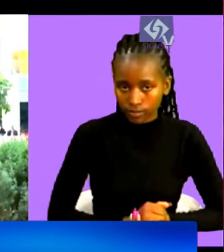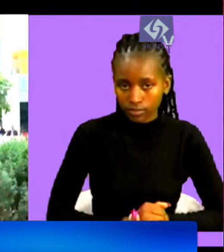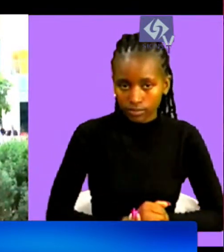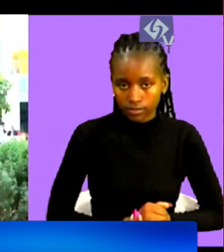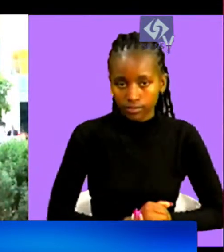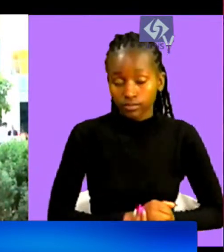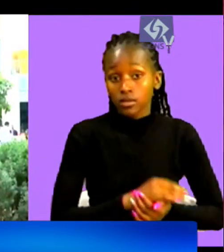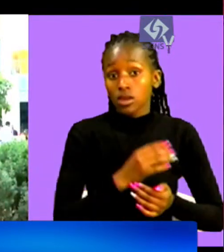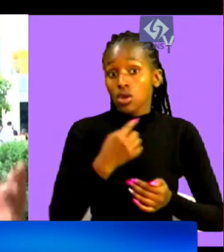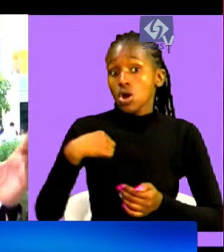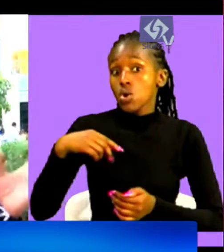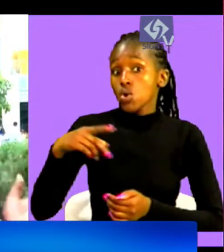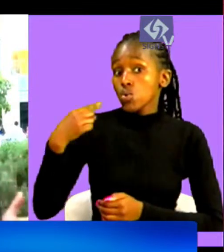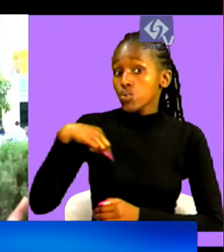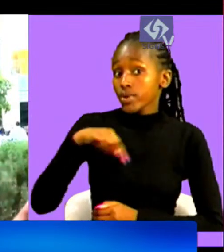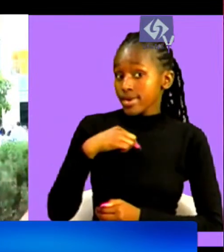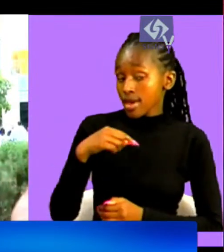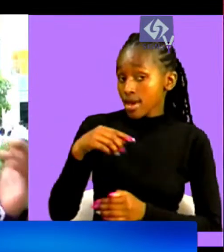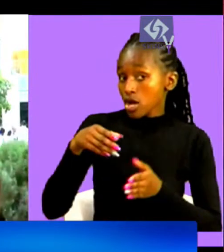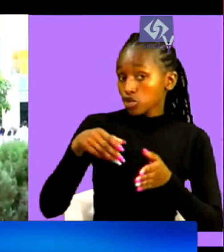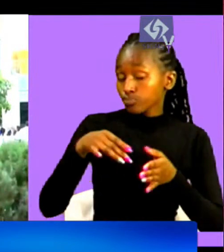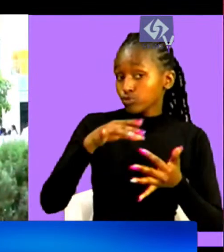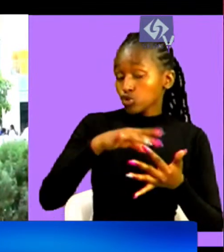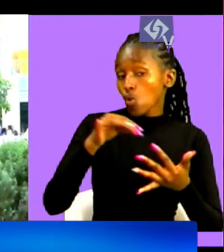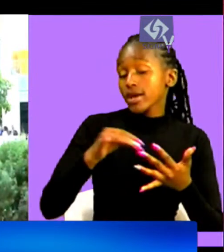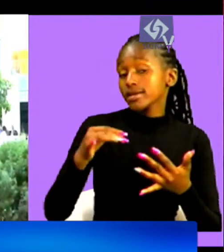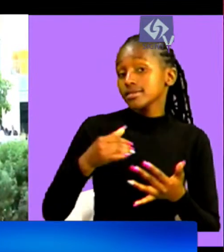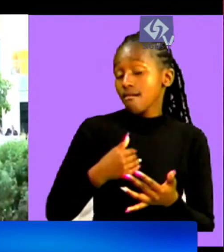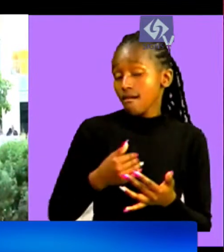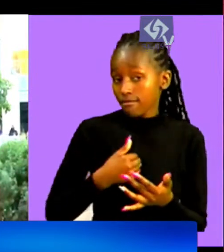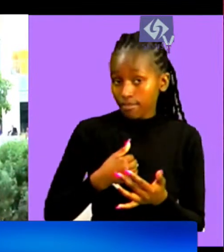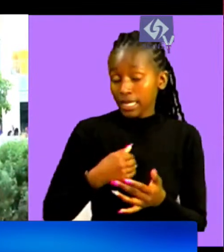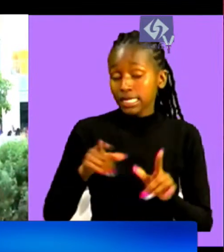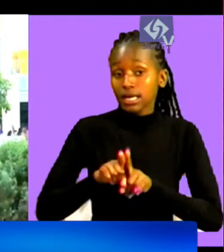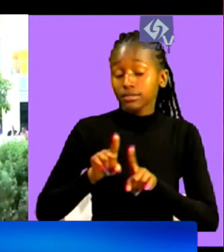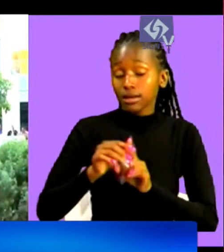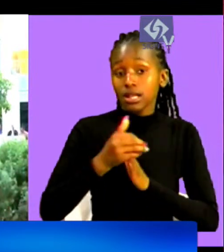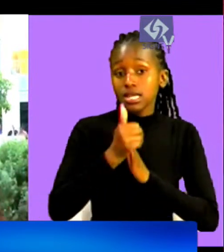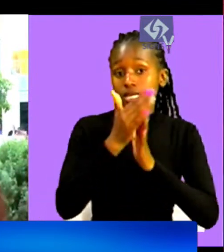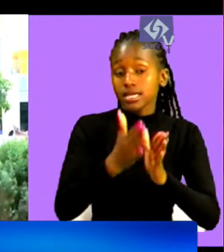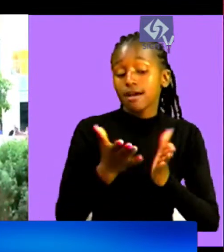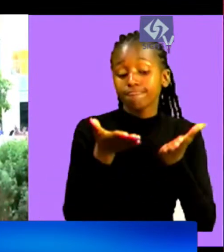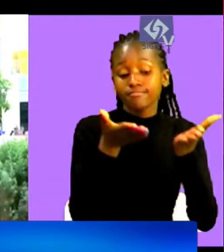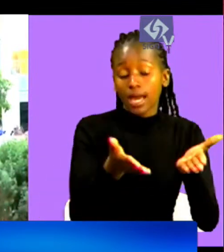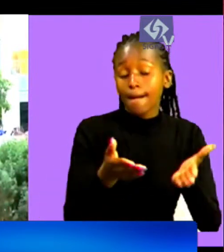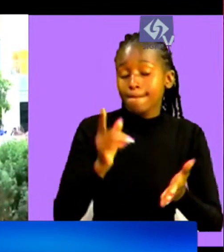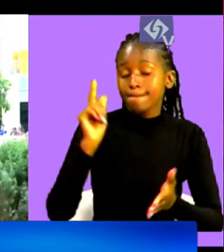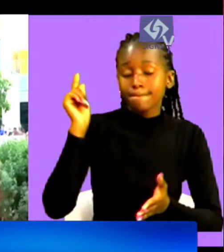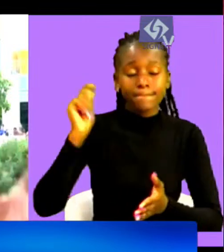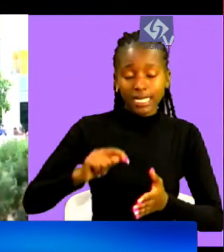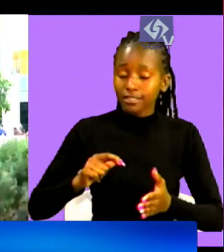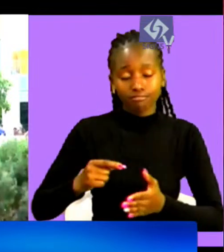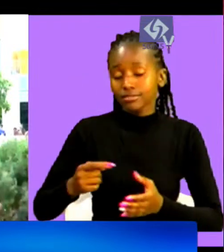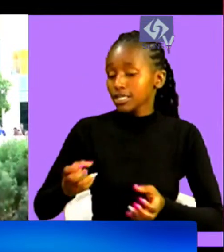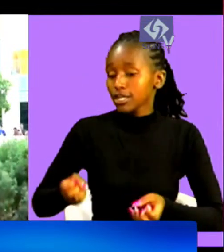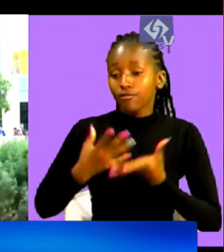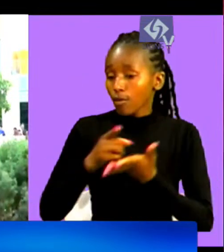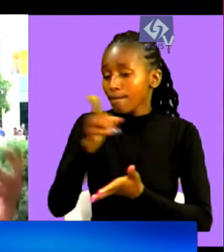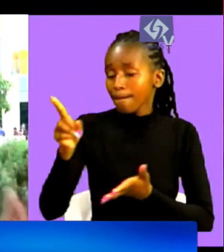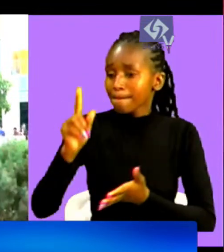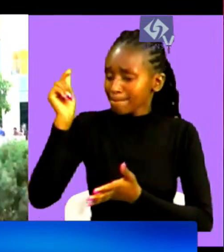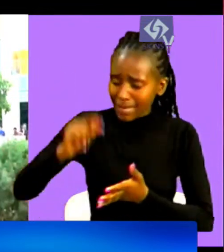the world. And our leaders are here. We want to challenge them that let us be bold. Of course, we need massive